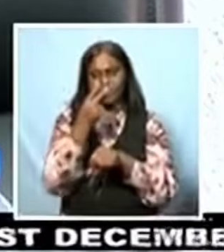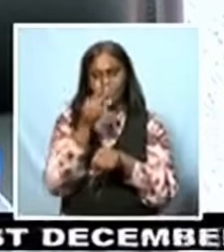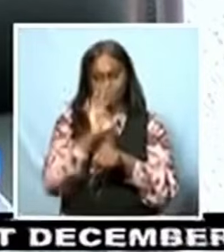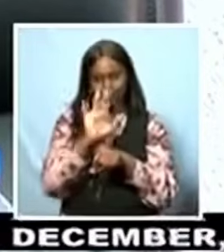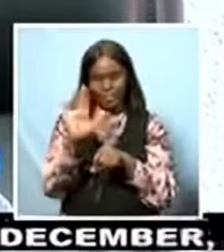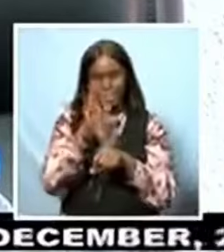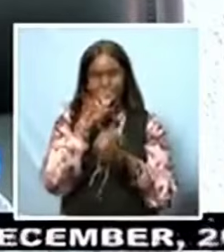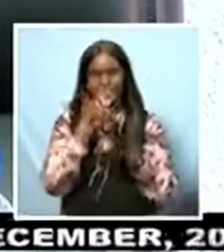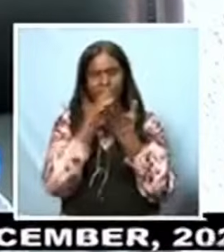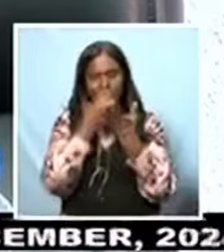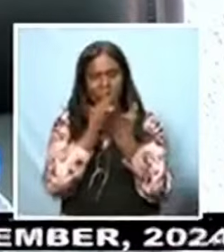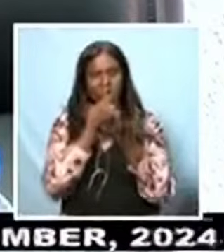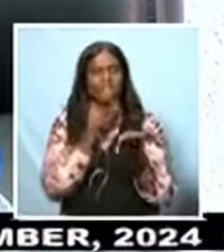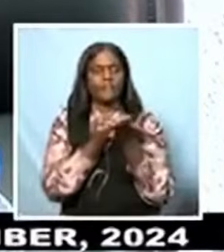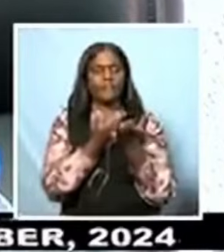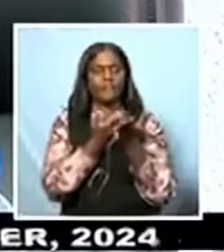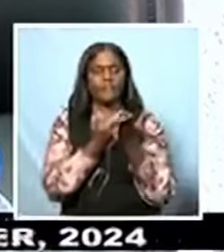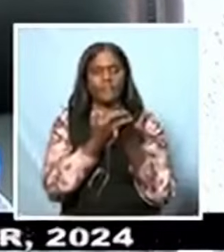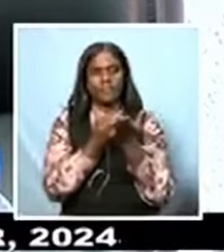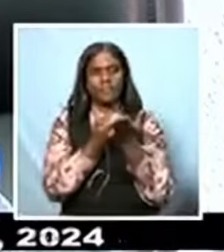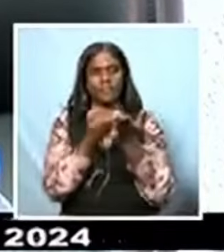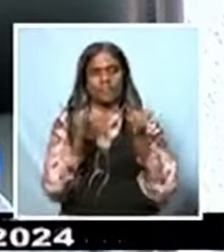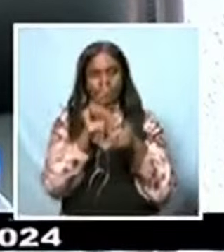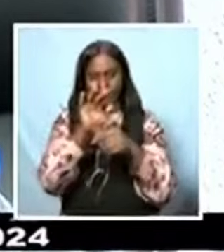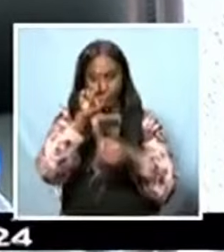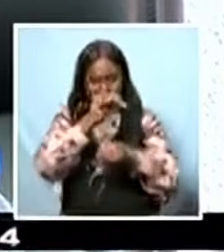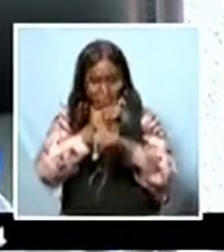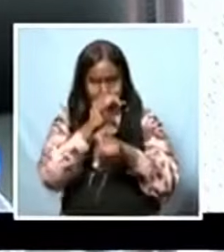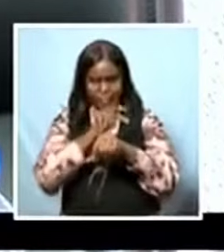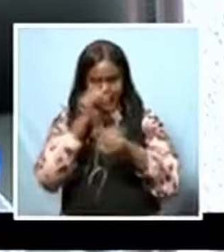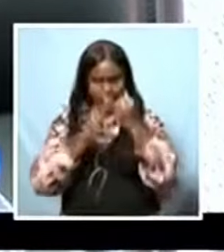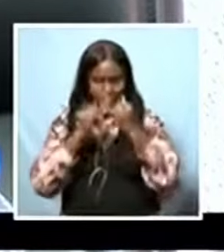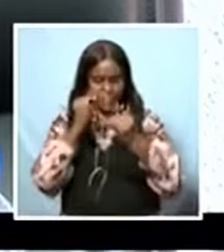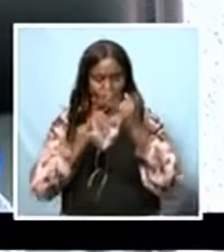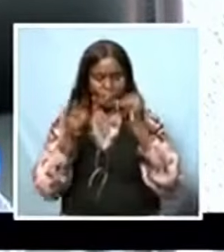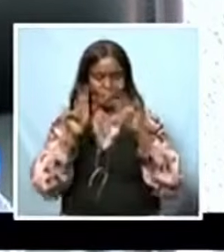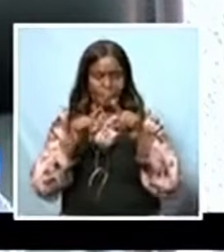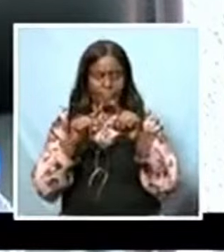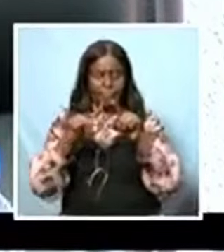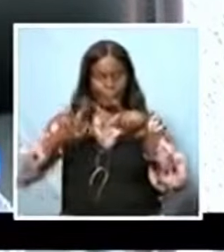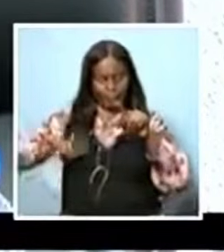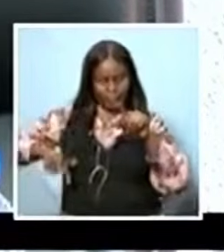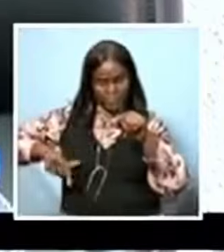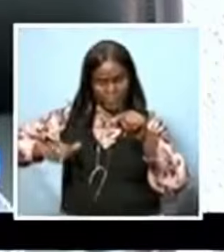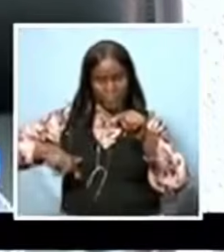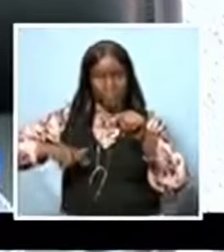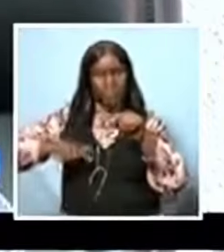your evidence here. When is that project going to finish? The delayed one.